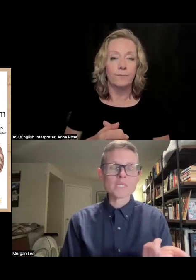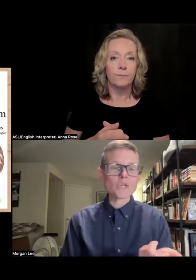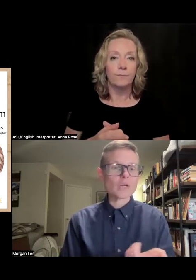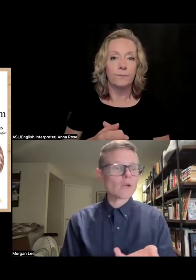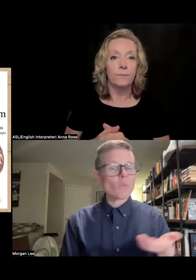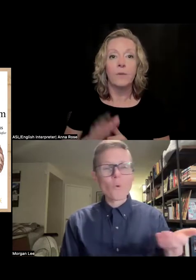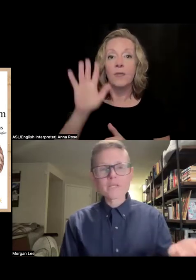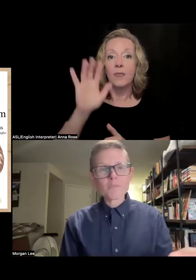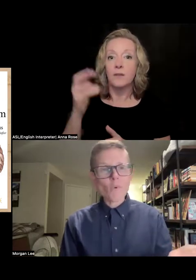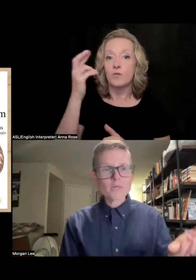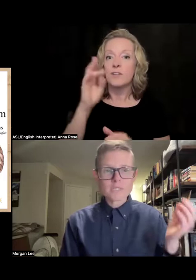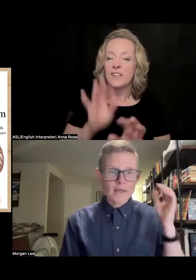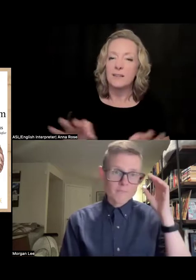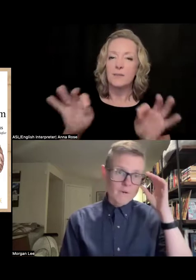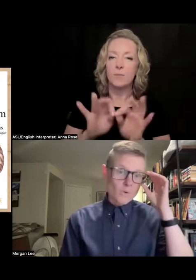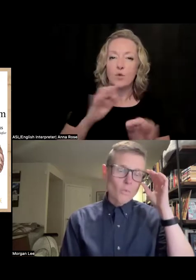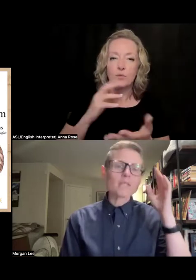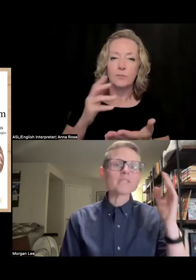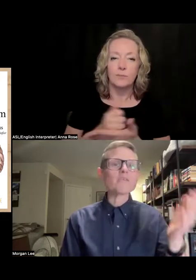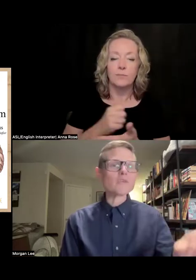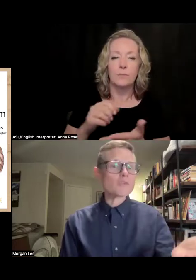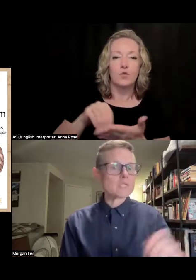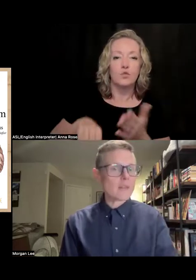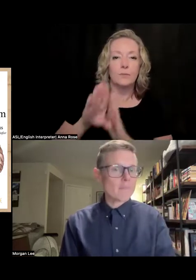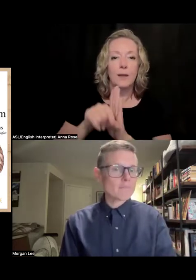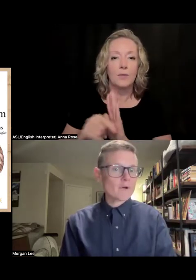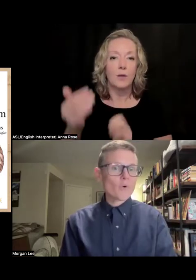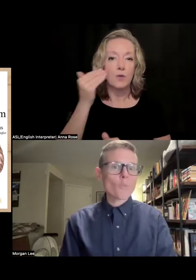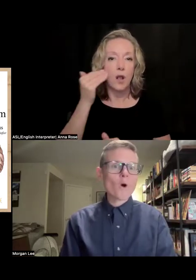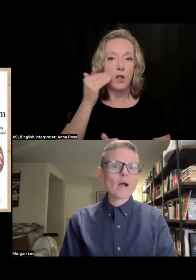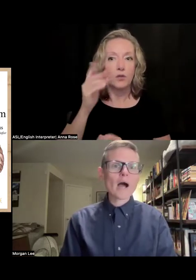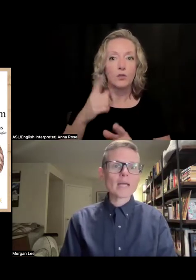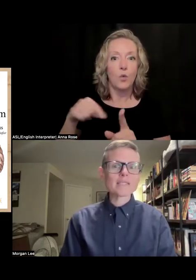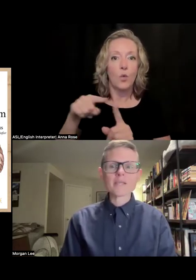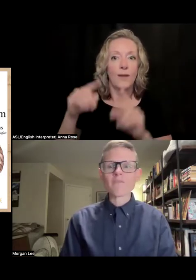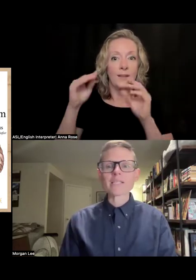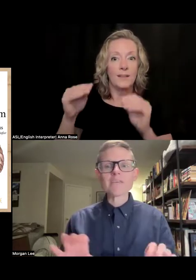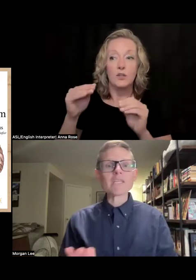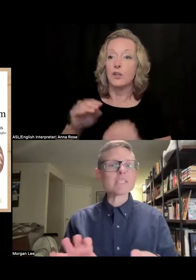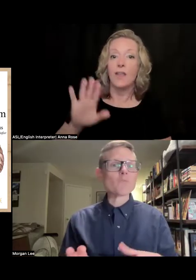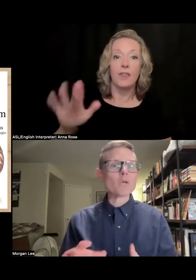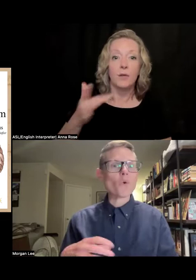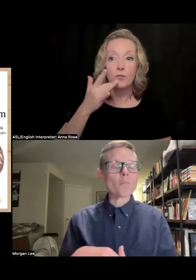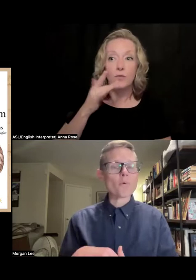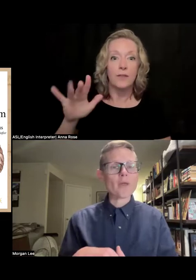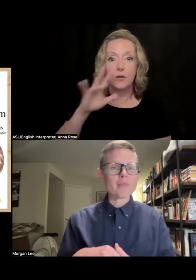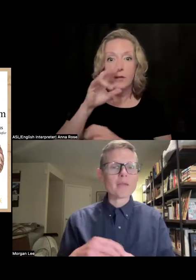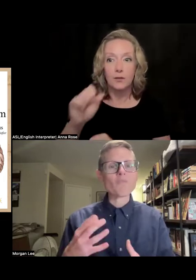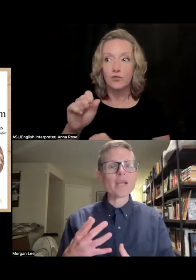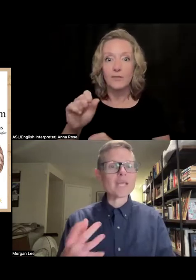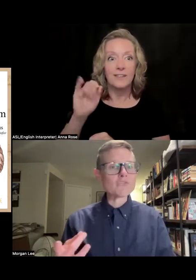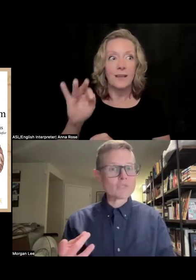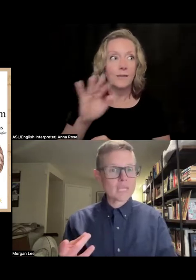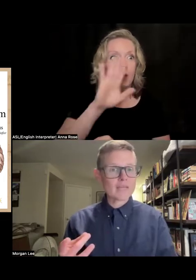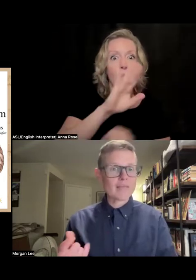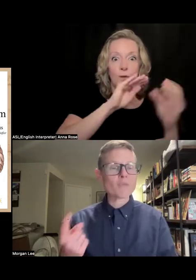when we're teaching. What is important to them? What is of interest to them? What kinds of activities can we incorporate that they will